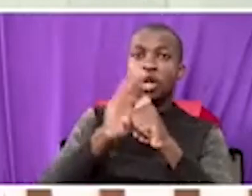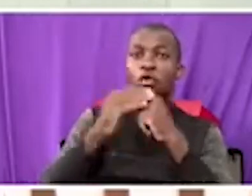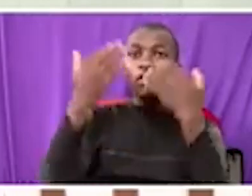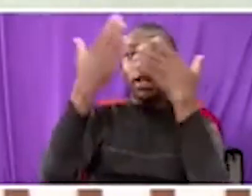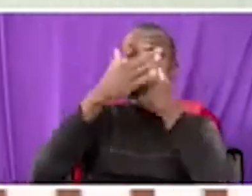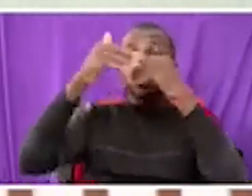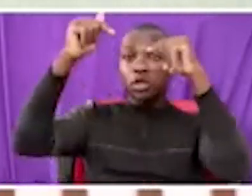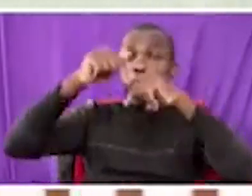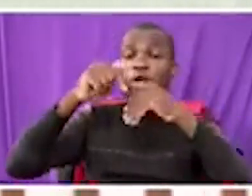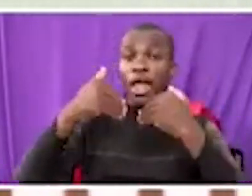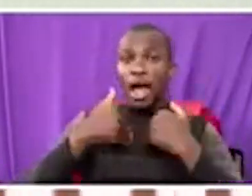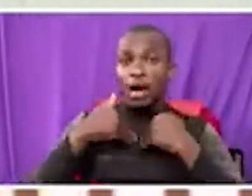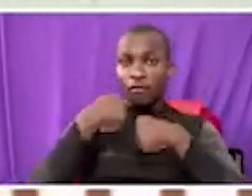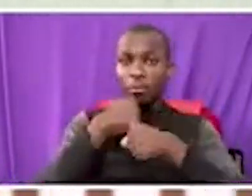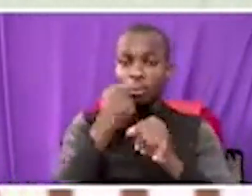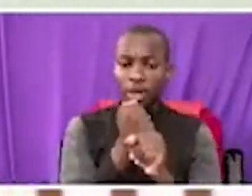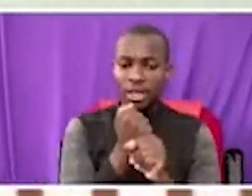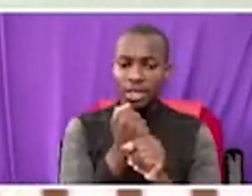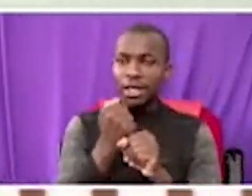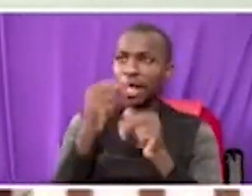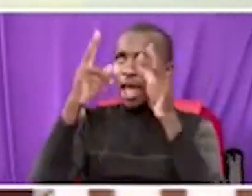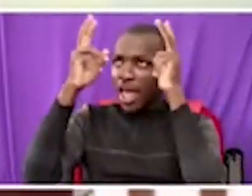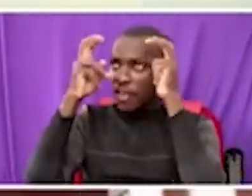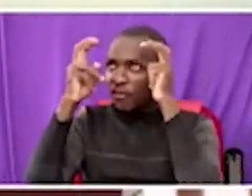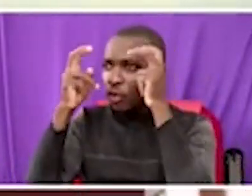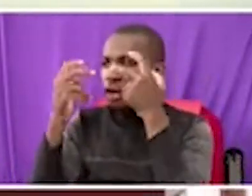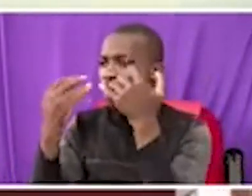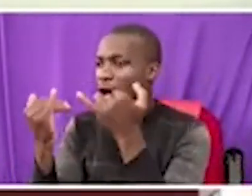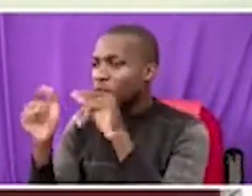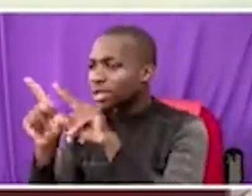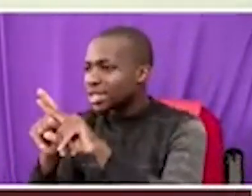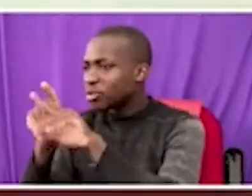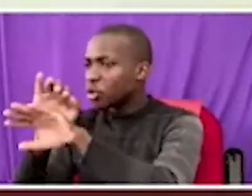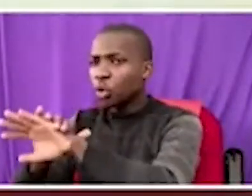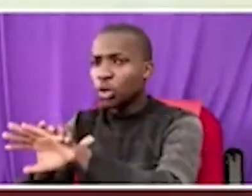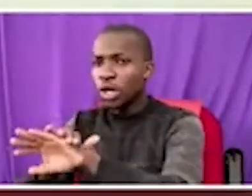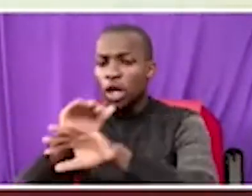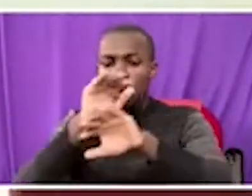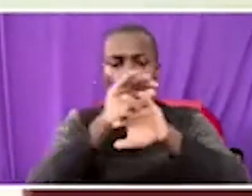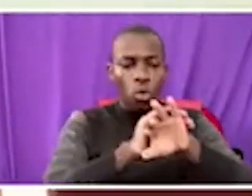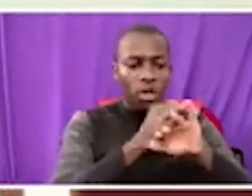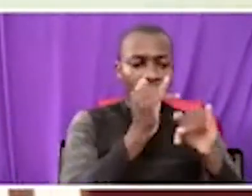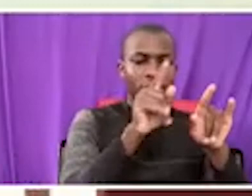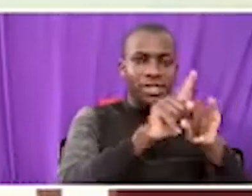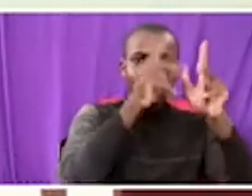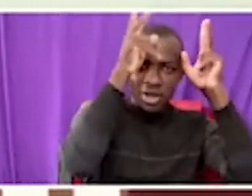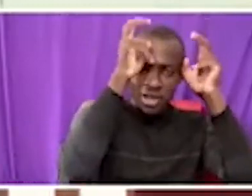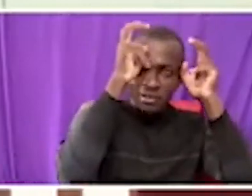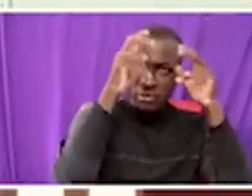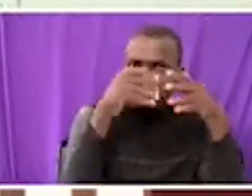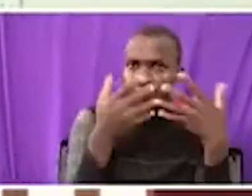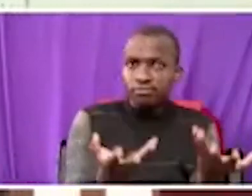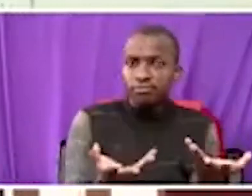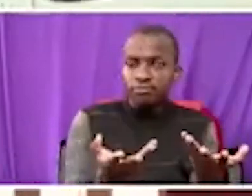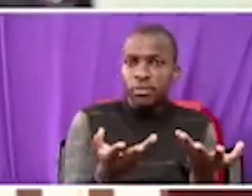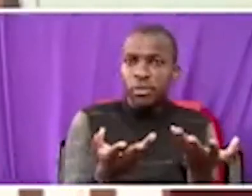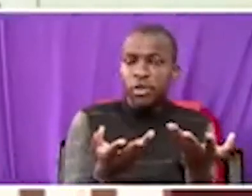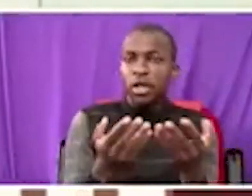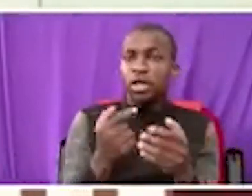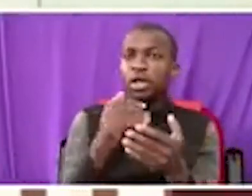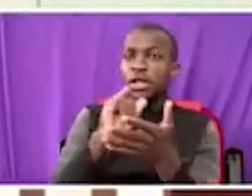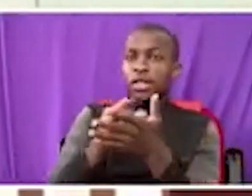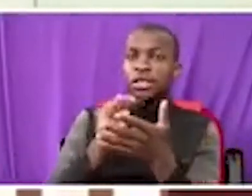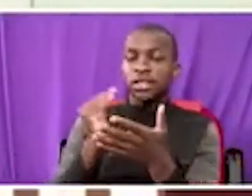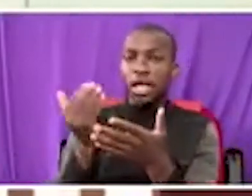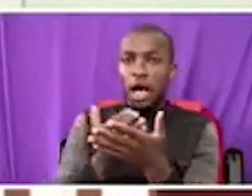good look evil and the evil to look good. Bribery is acceptable. It is a good thing to bribe. That is our